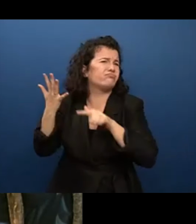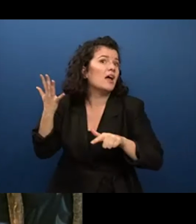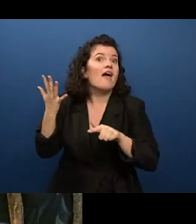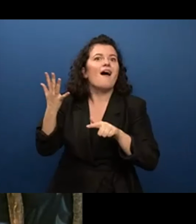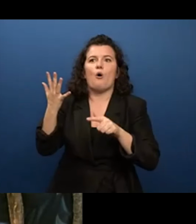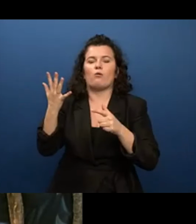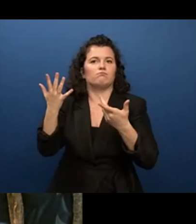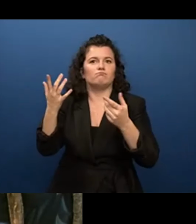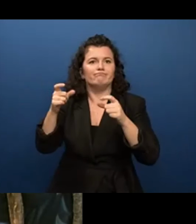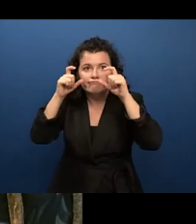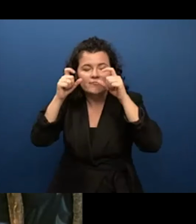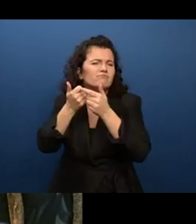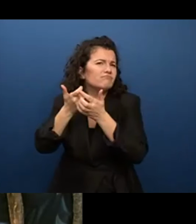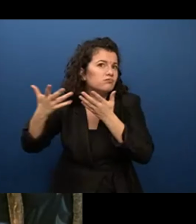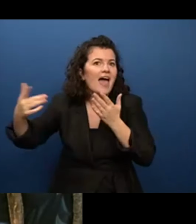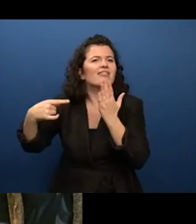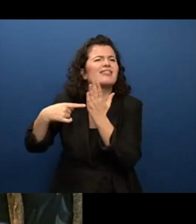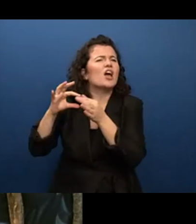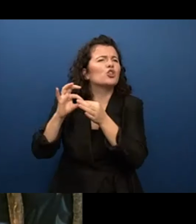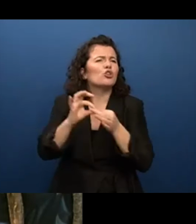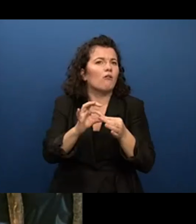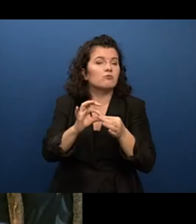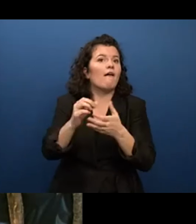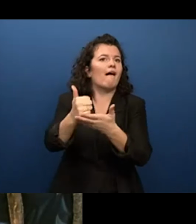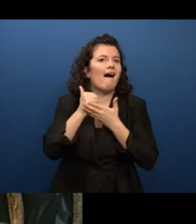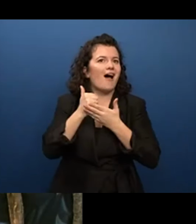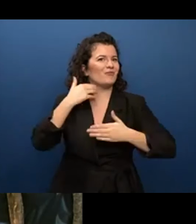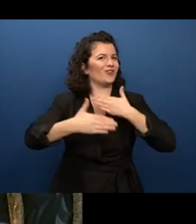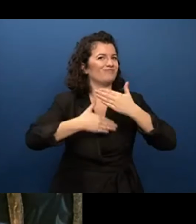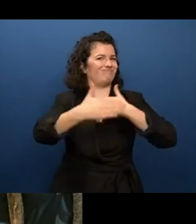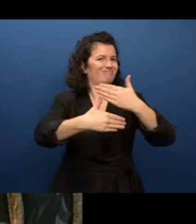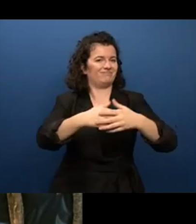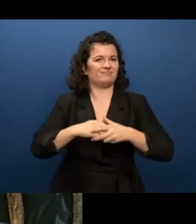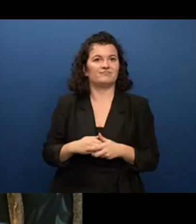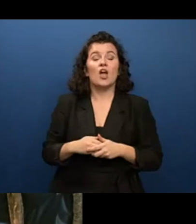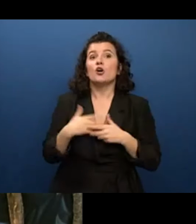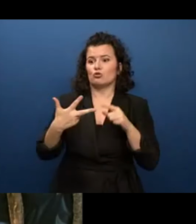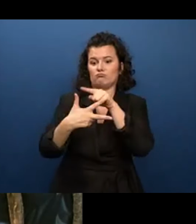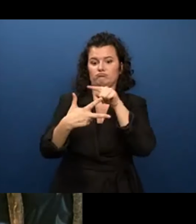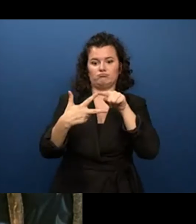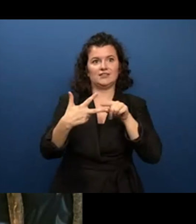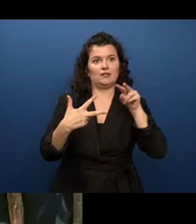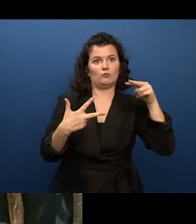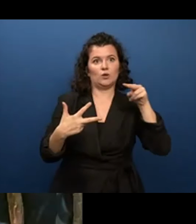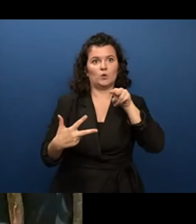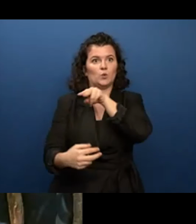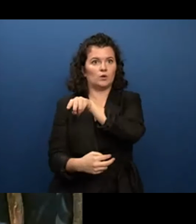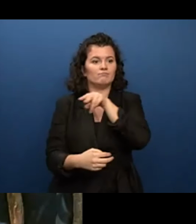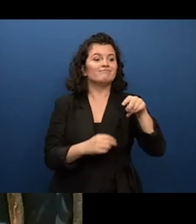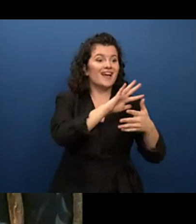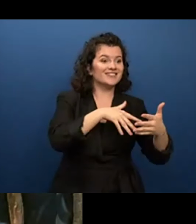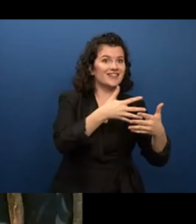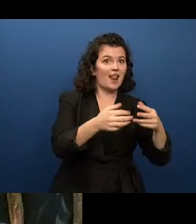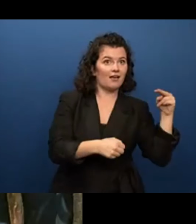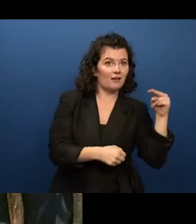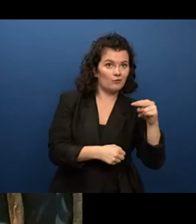very different scenarios and contexts, from sign language communities to Indigenous communities and to Black and